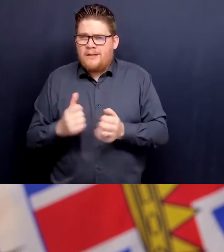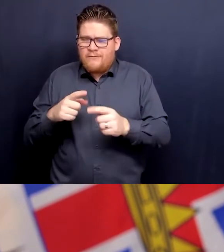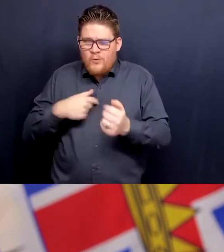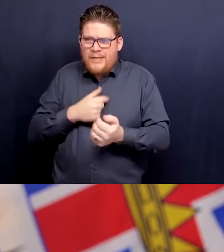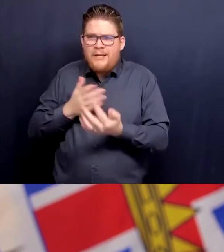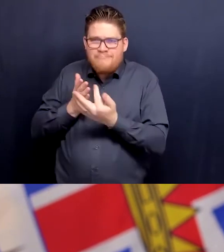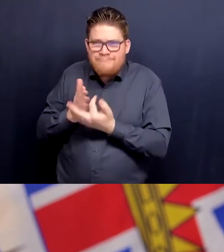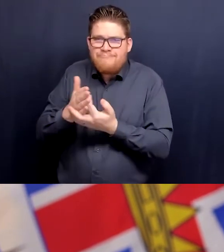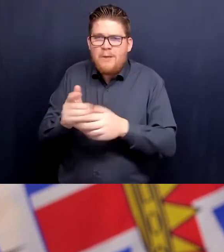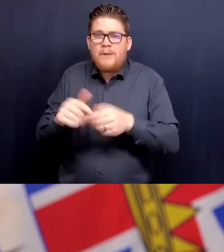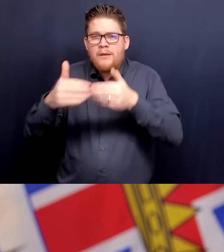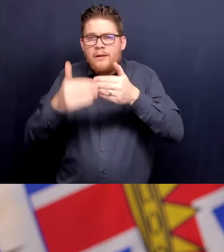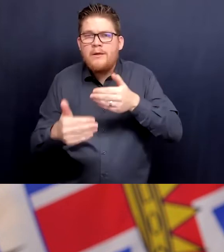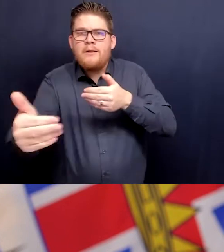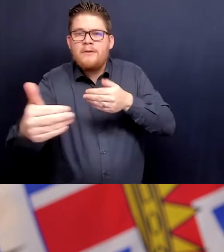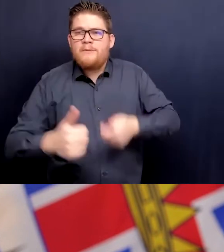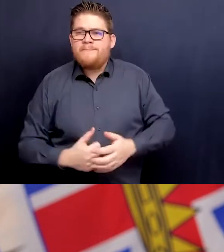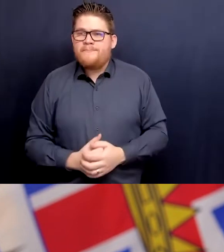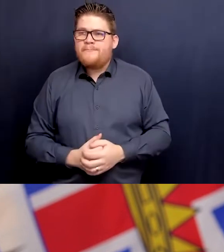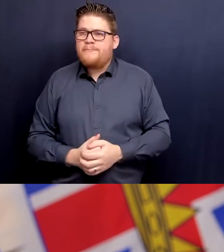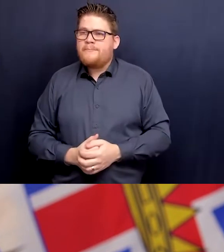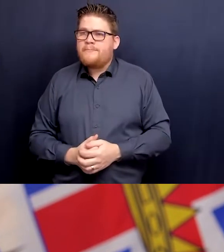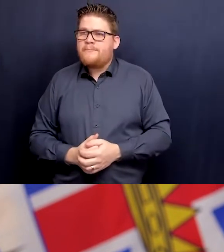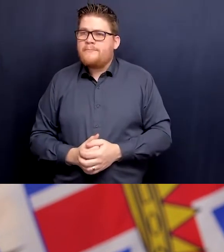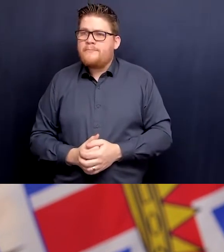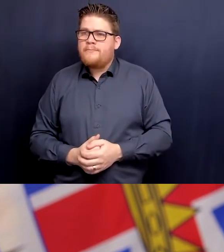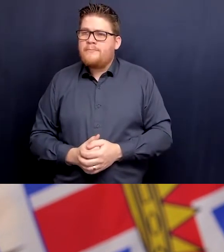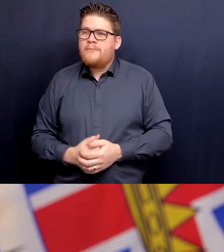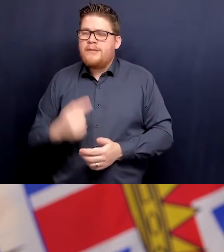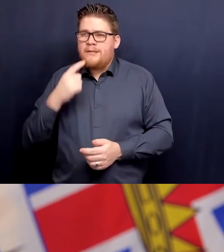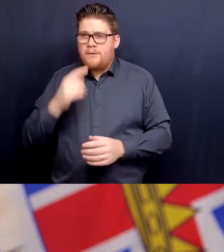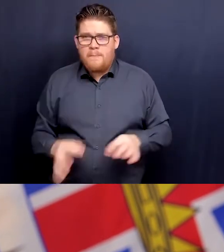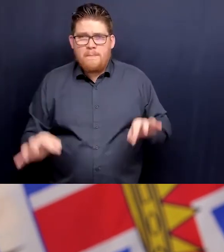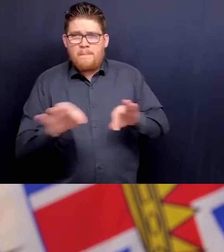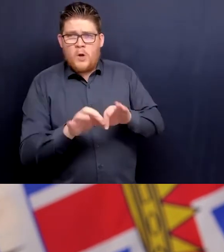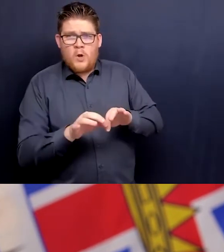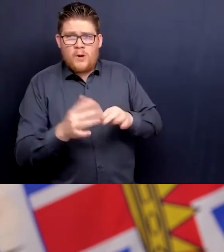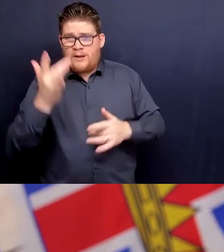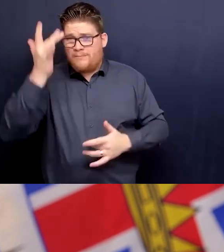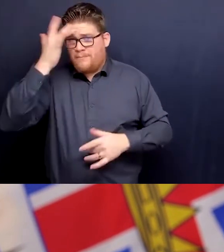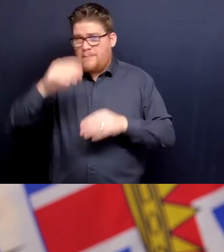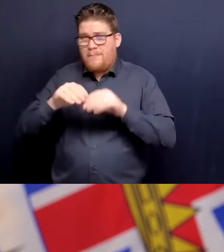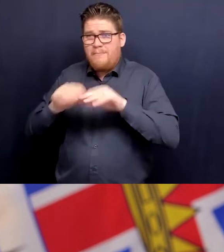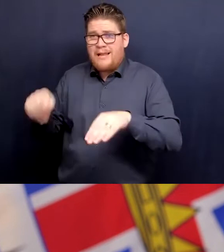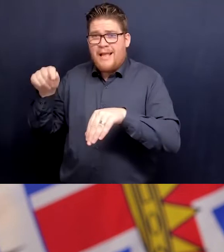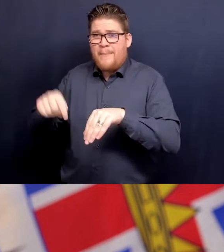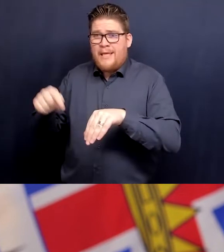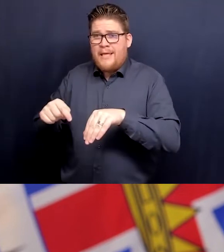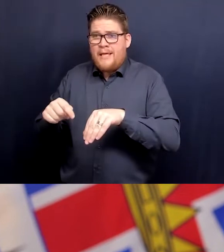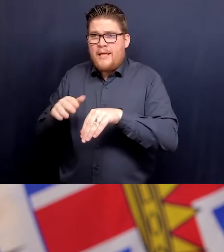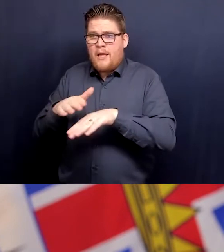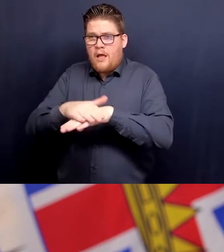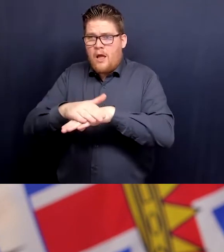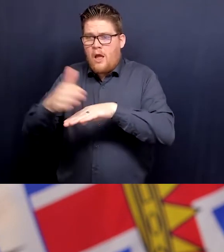is this pandemic has exposed some of the inequities in our society.